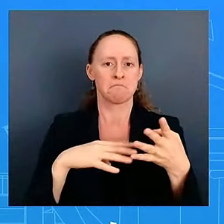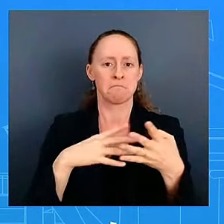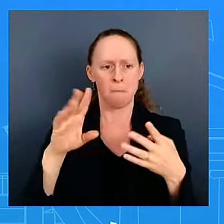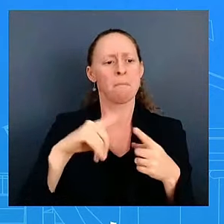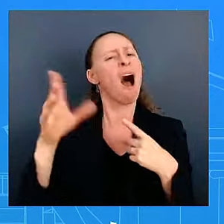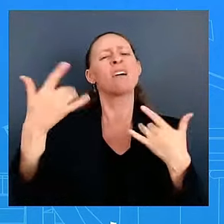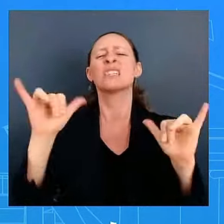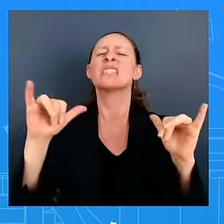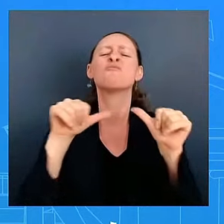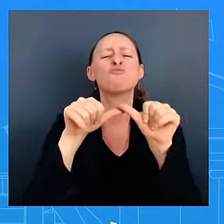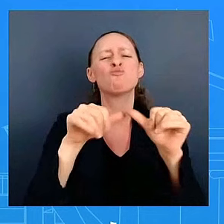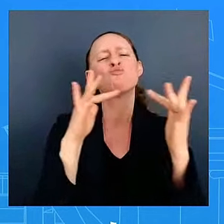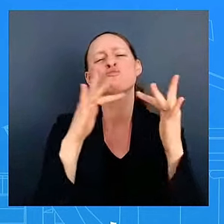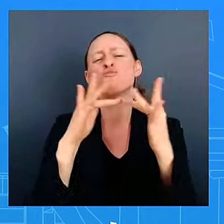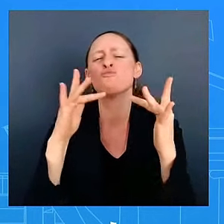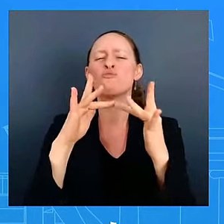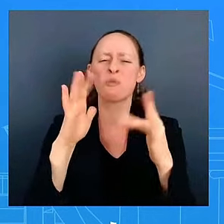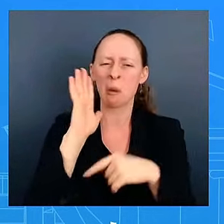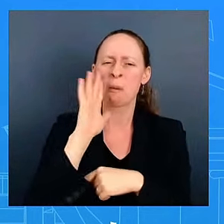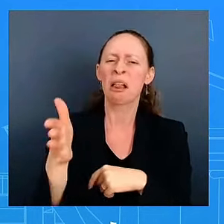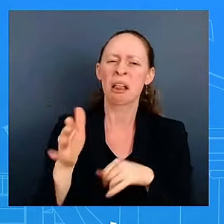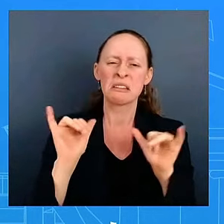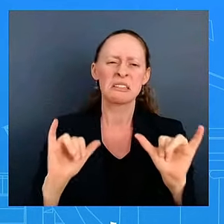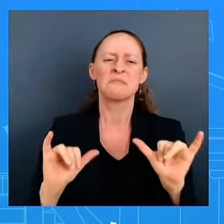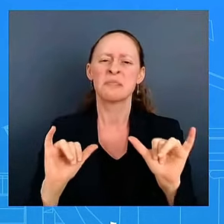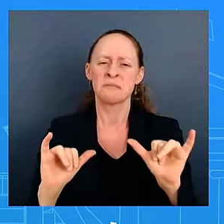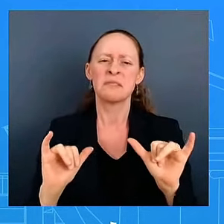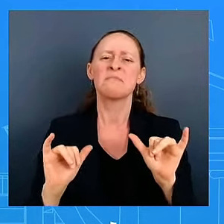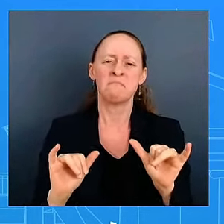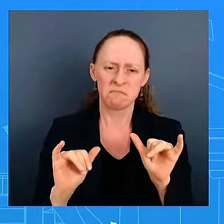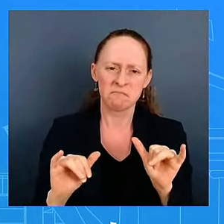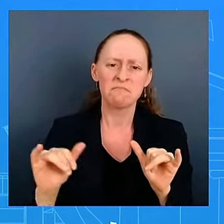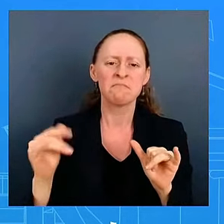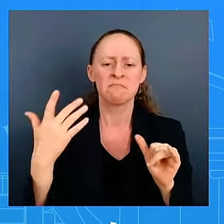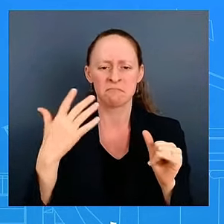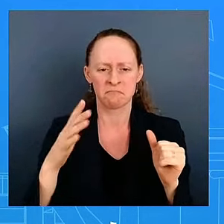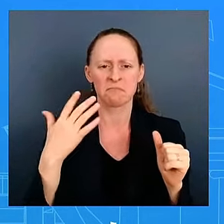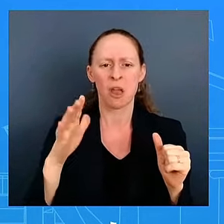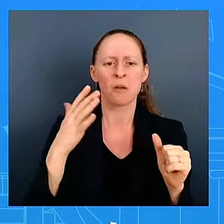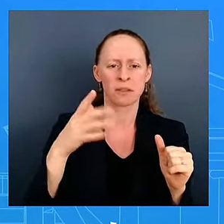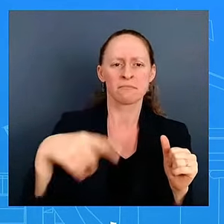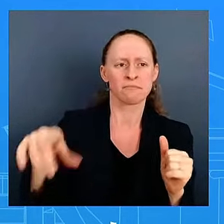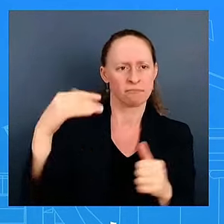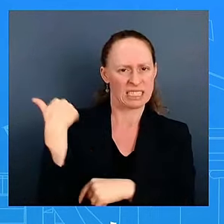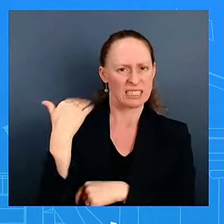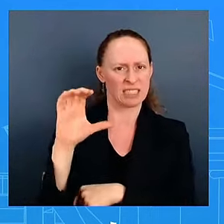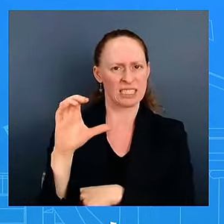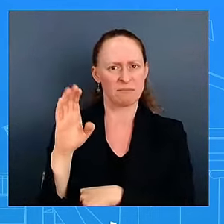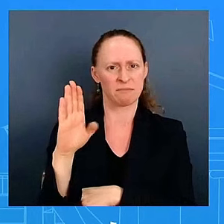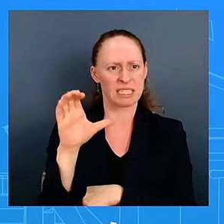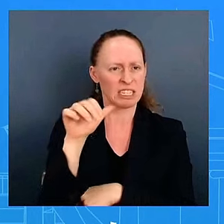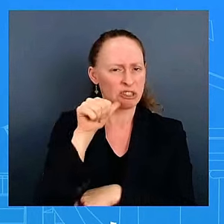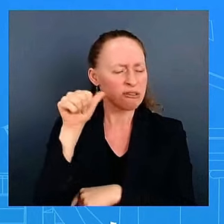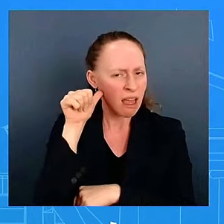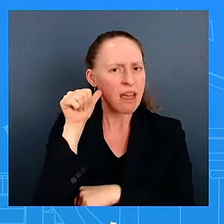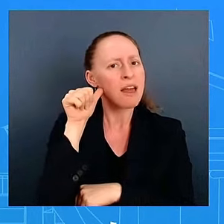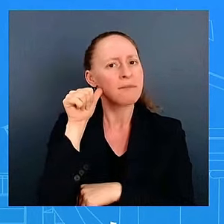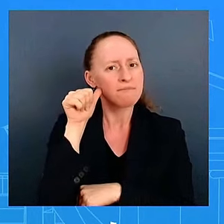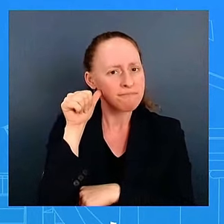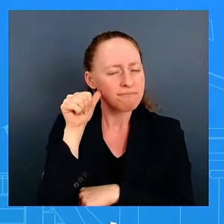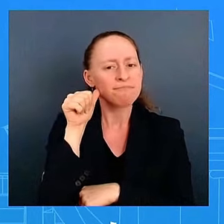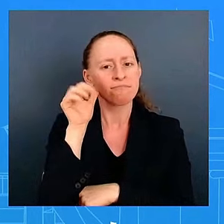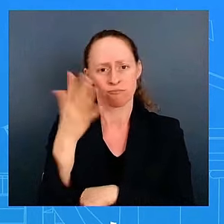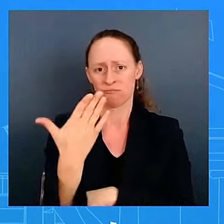to CBC, again, the Congressional Black Caucus members yesterday. They had a very, very good call. And so he's going to